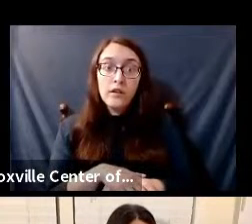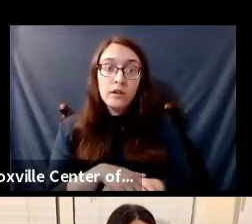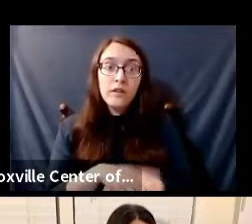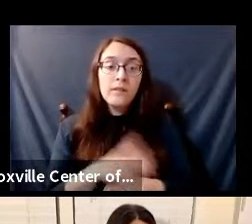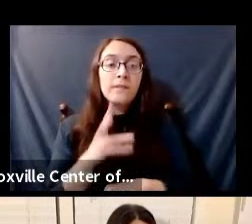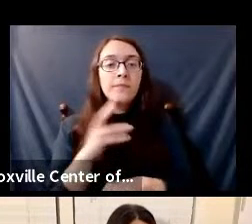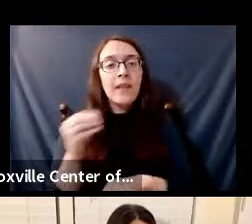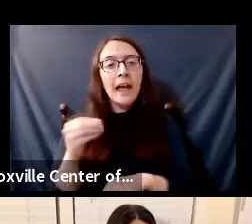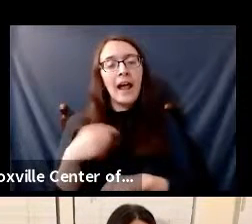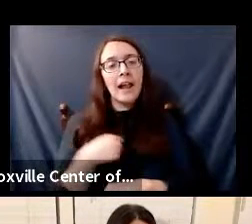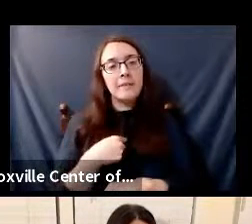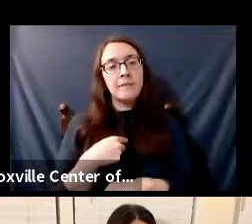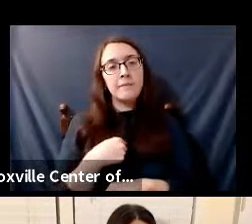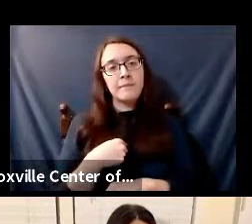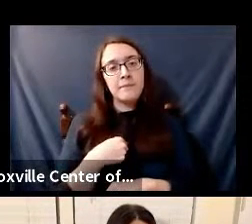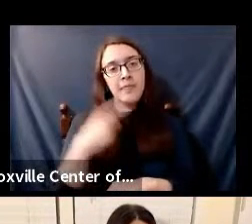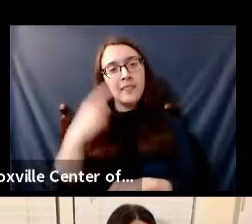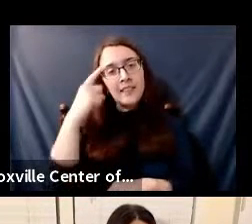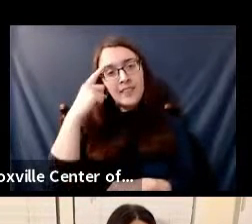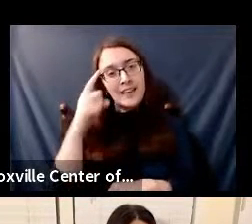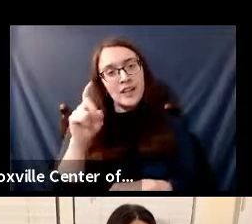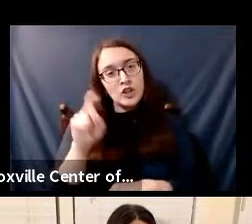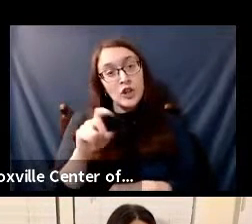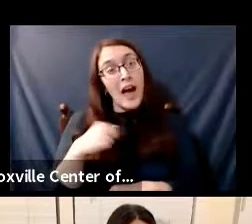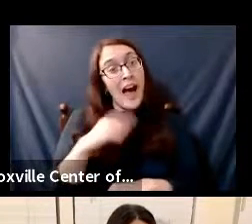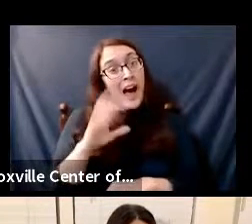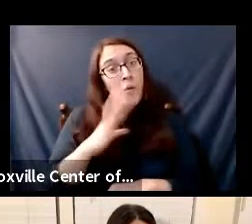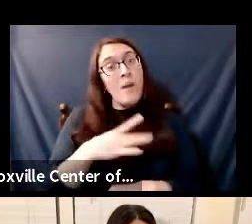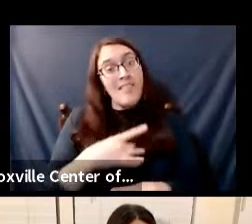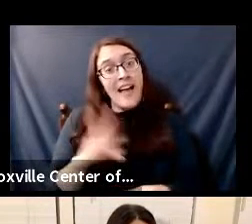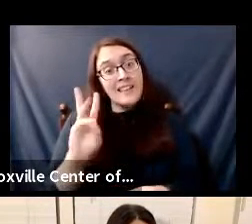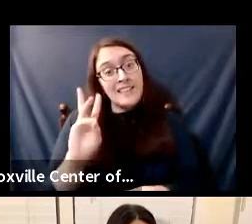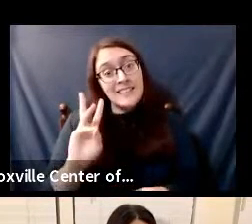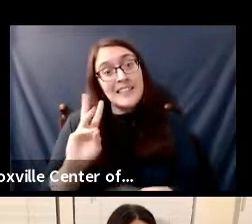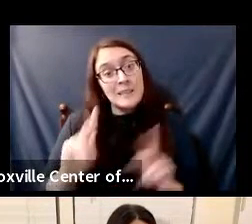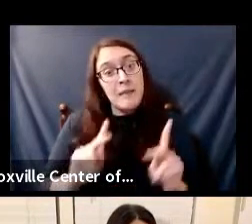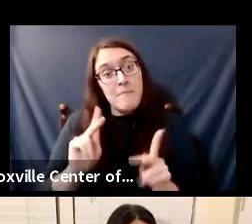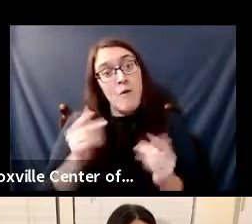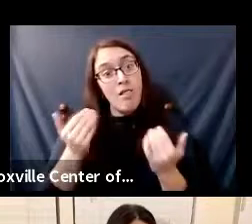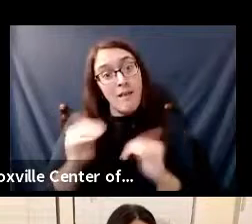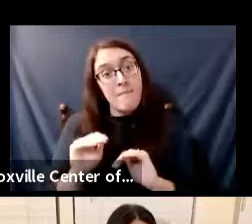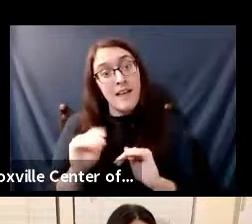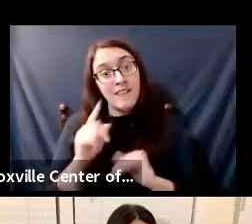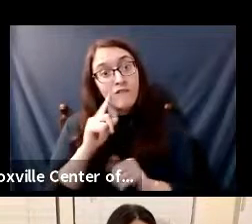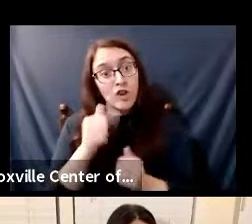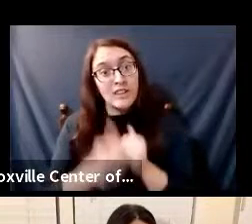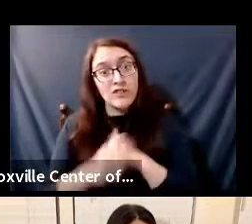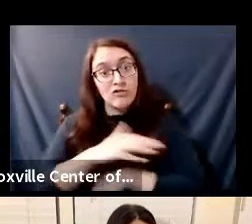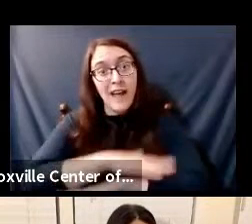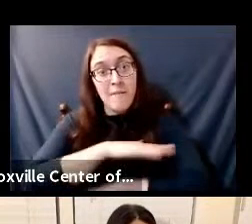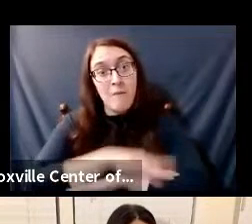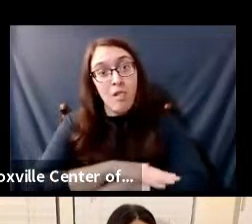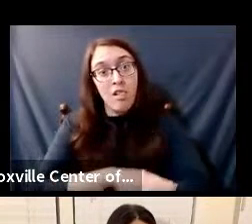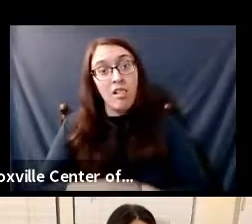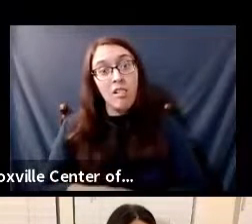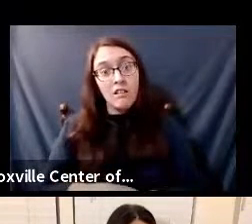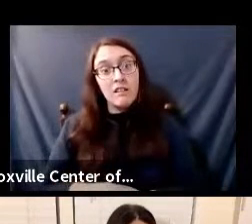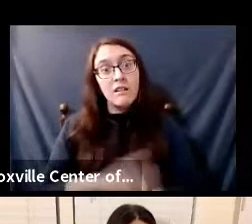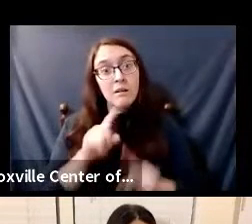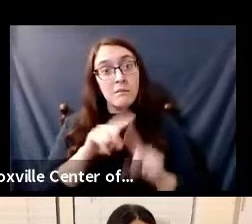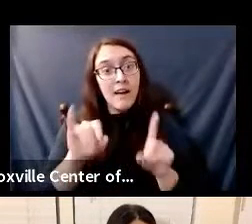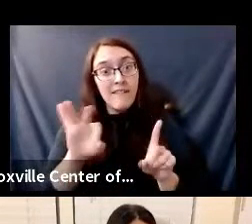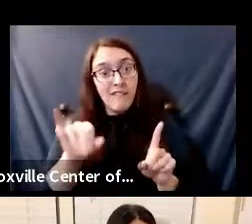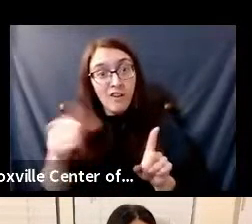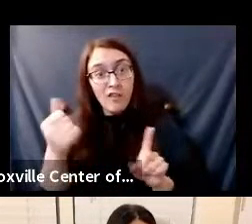I personally would like 6 people at a table as our restriction, but if others want something